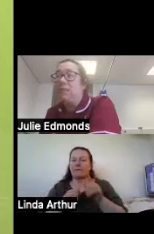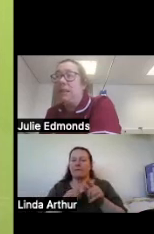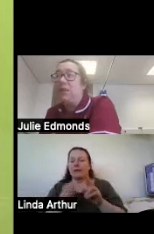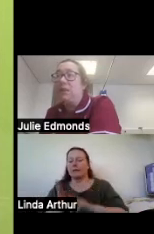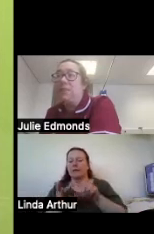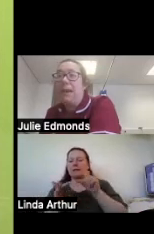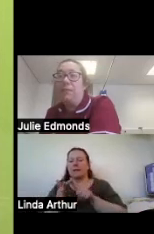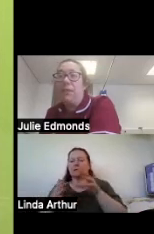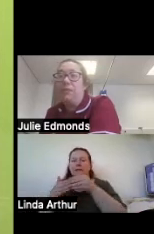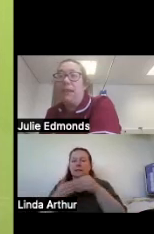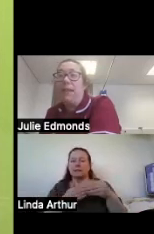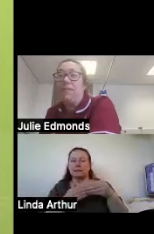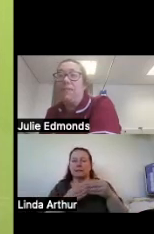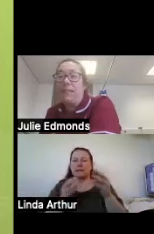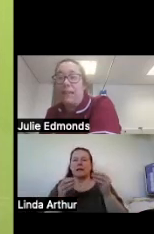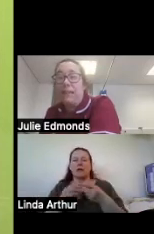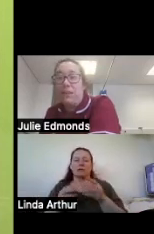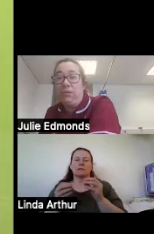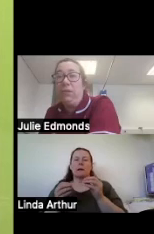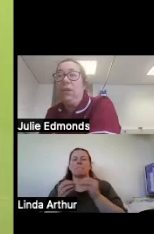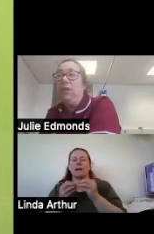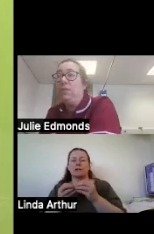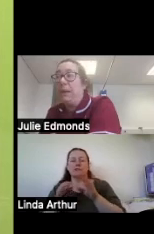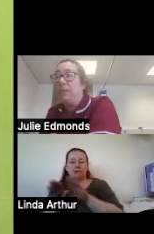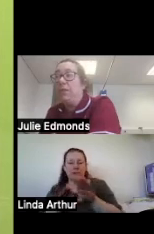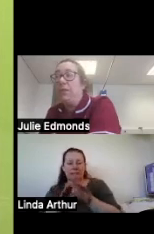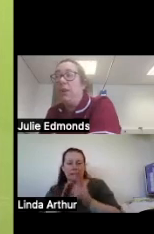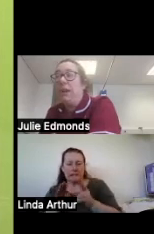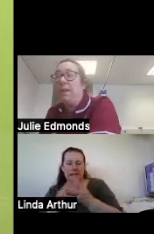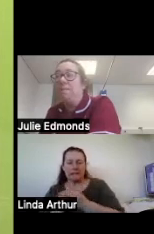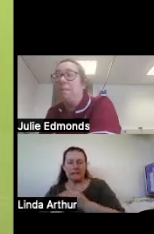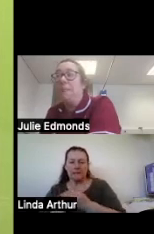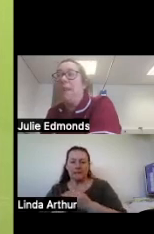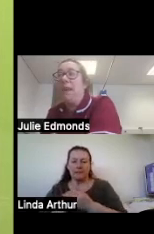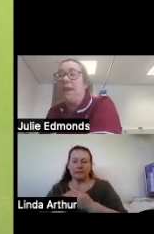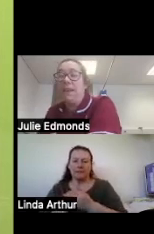guidelines and research that bladder retraining is a fantastic tool to be able to